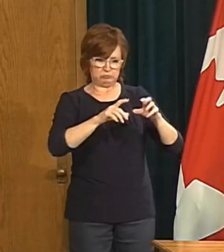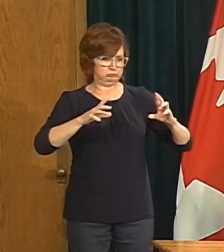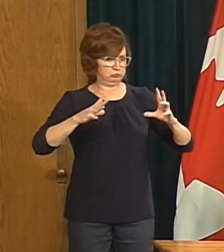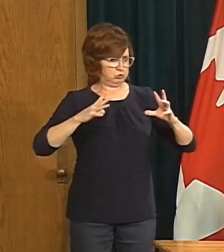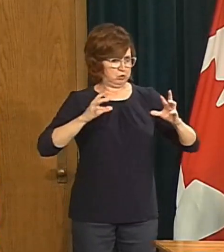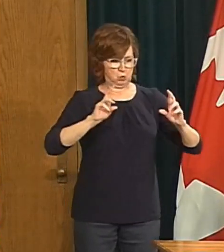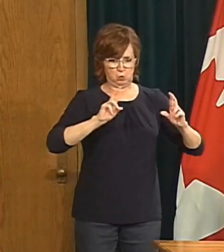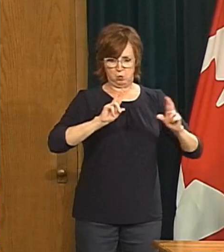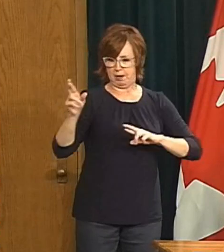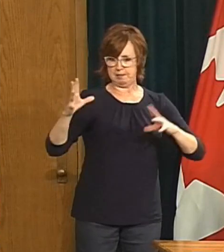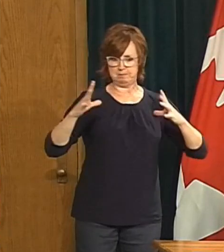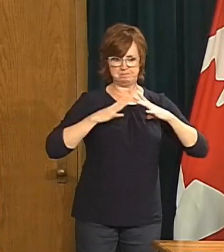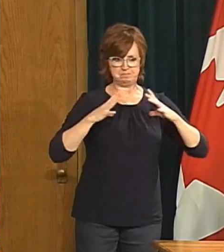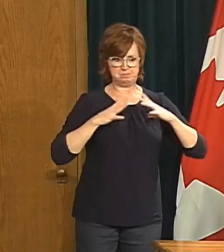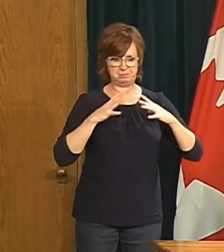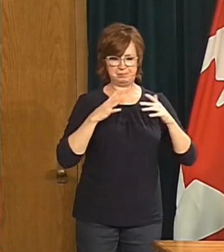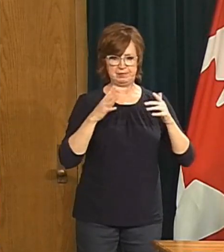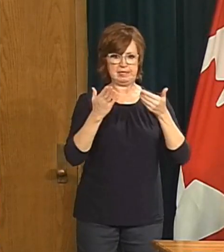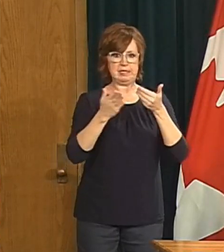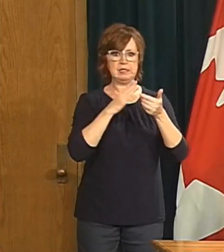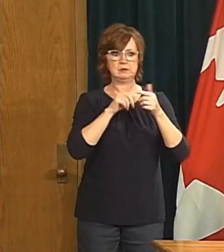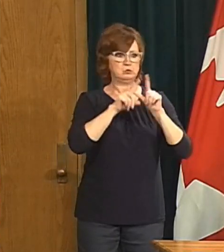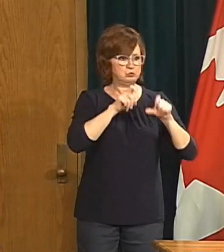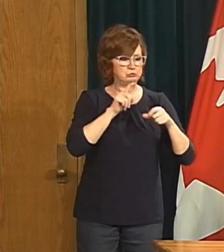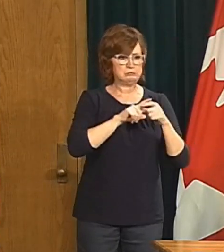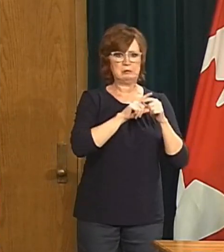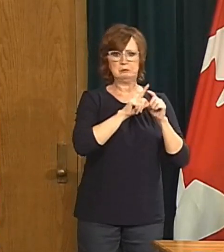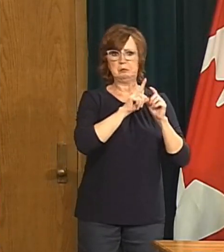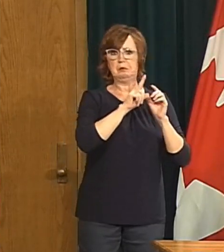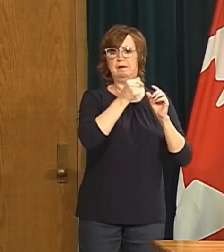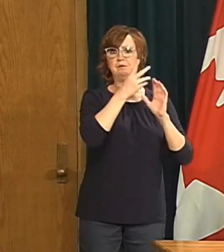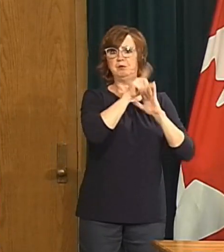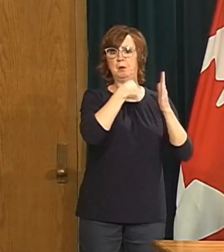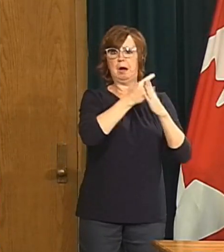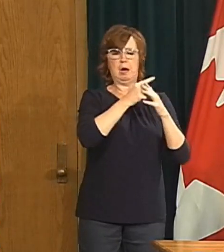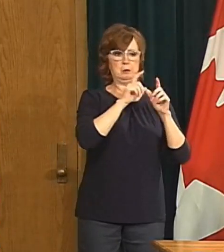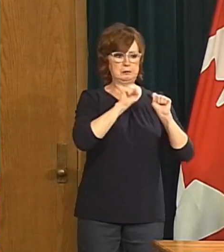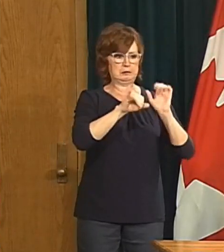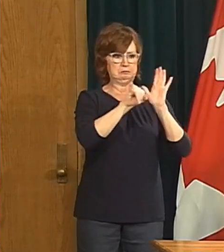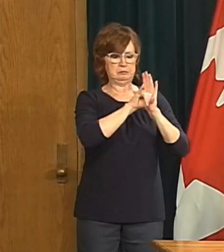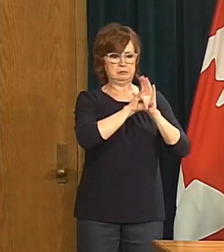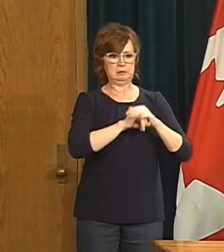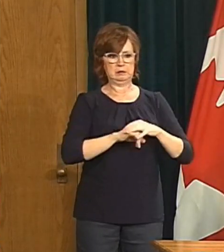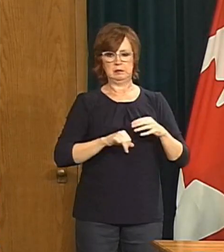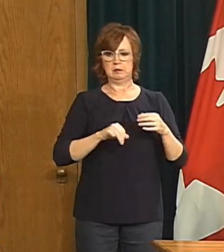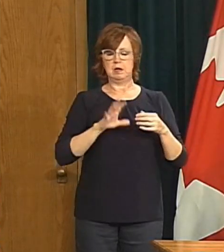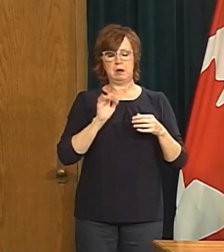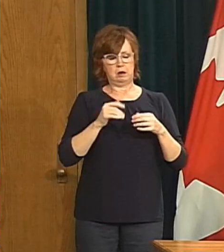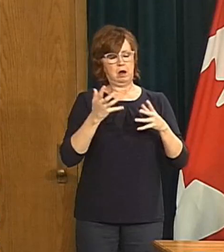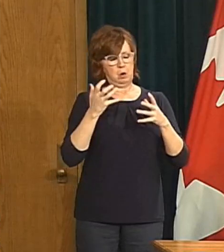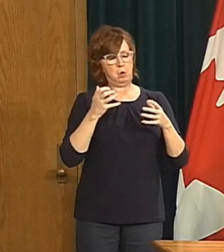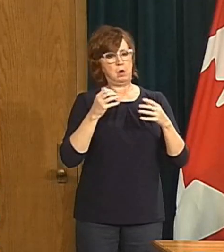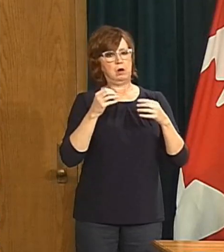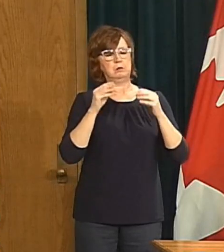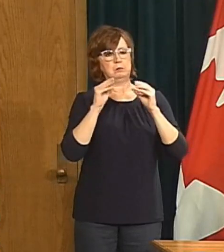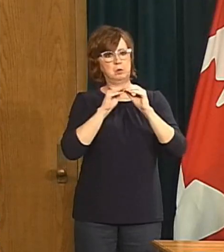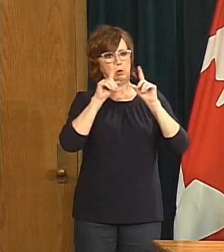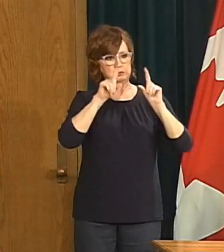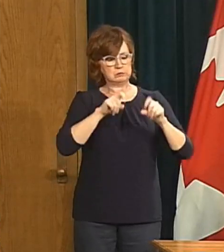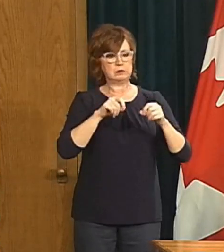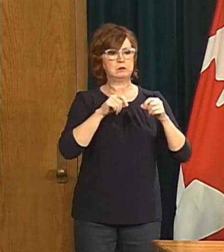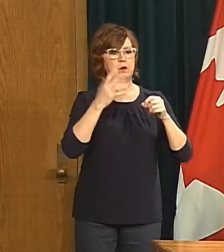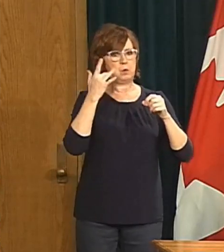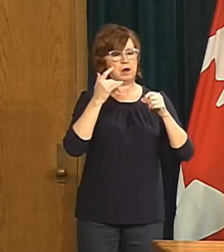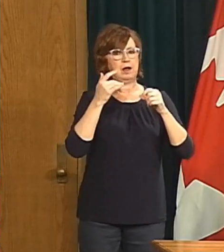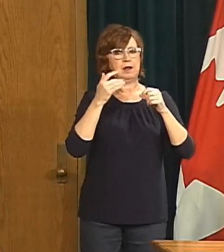spread. So the number of tests and the ability to go higher with our tests as we start to reopen the economy